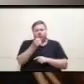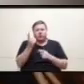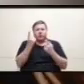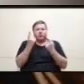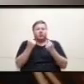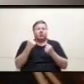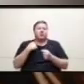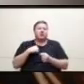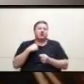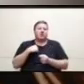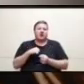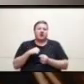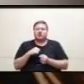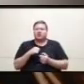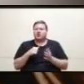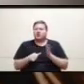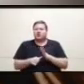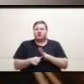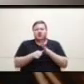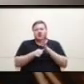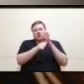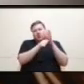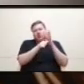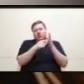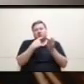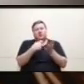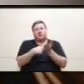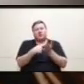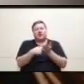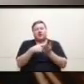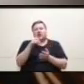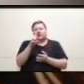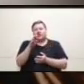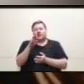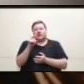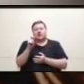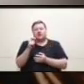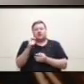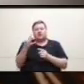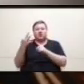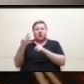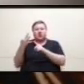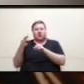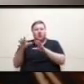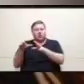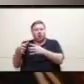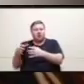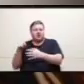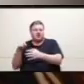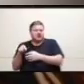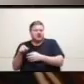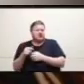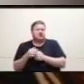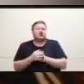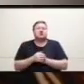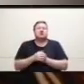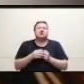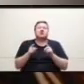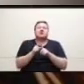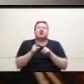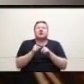terms of prioritizing the paying of debts of third parties, and how are you going